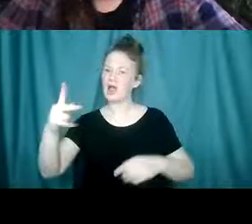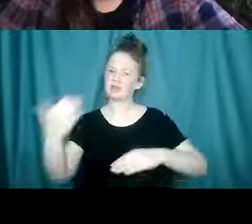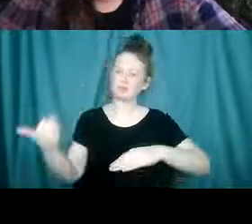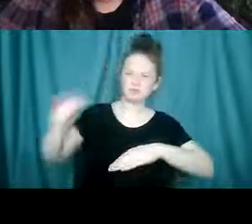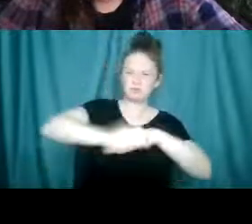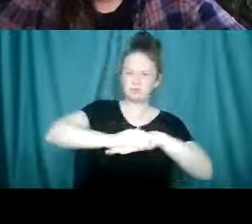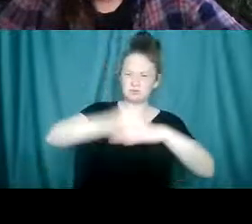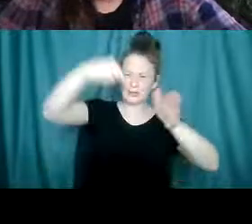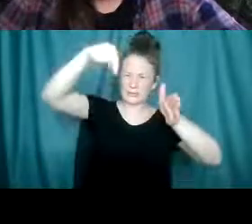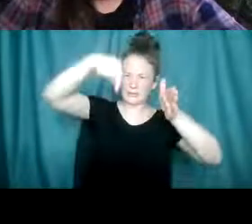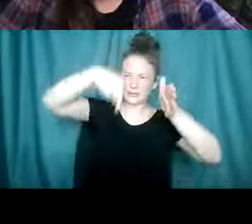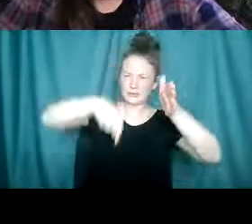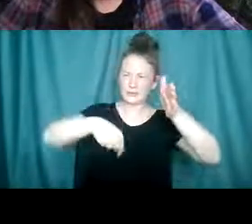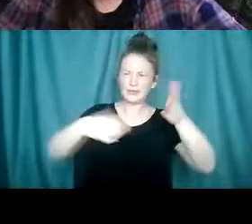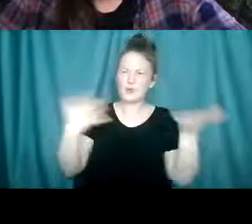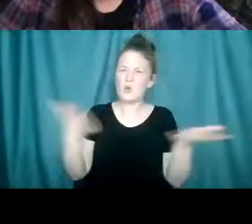dioxide?